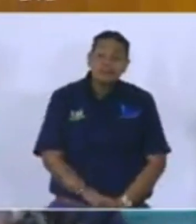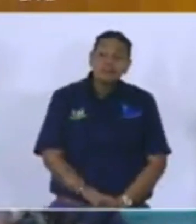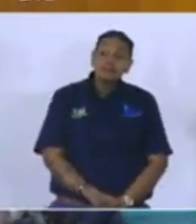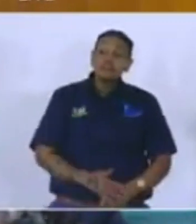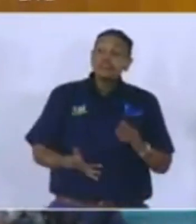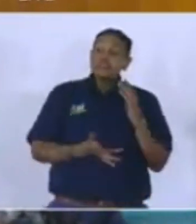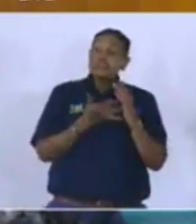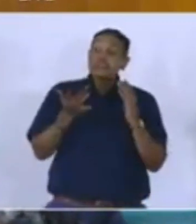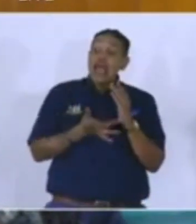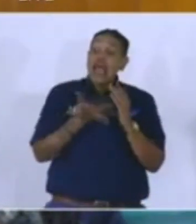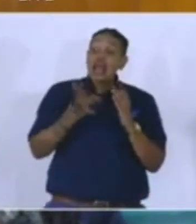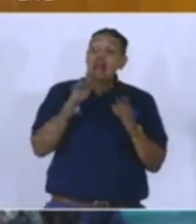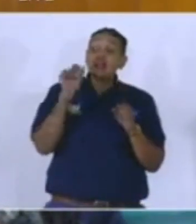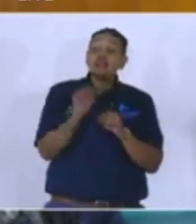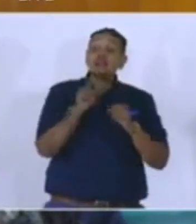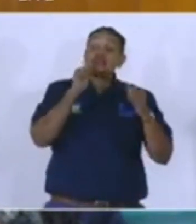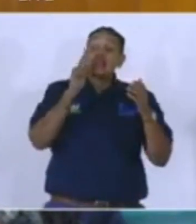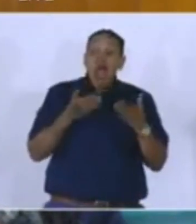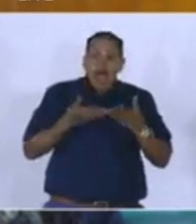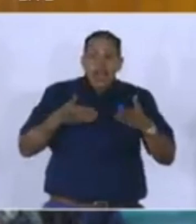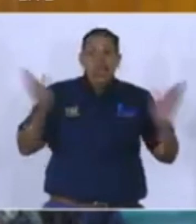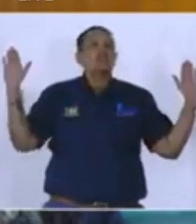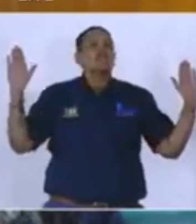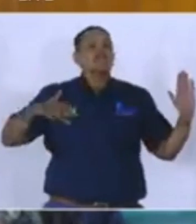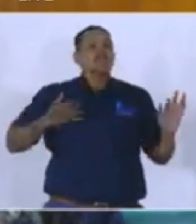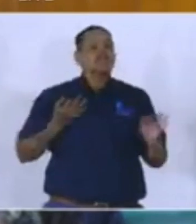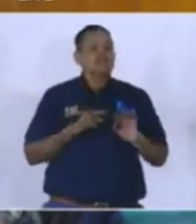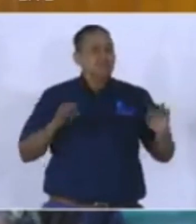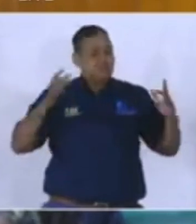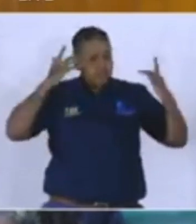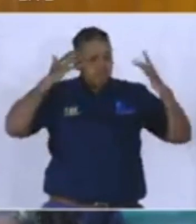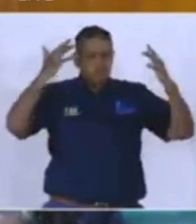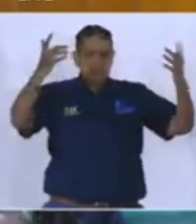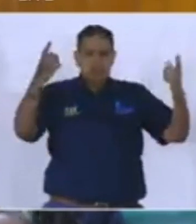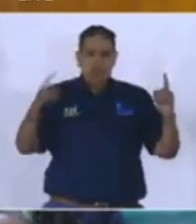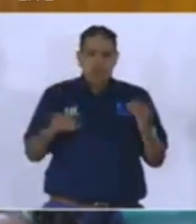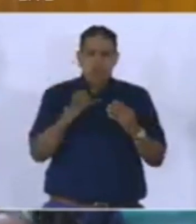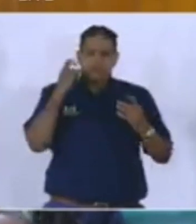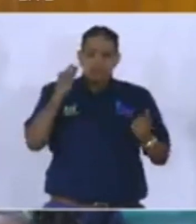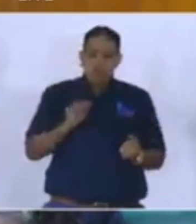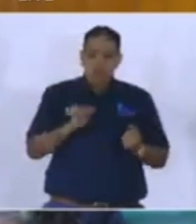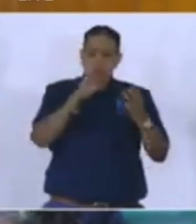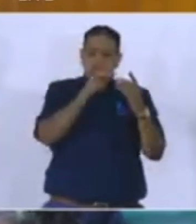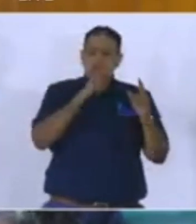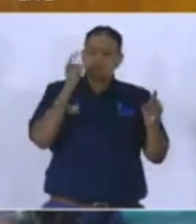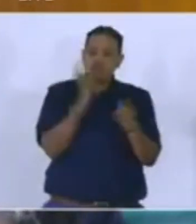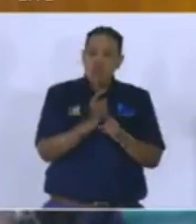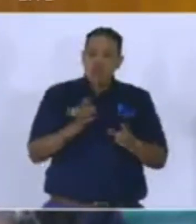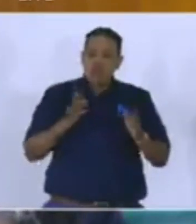Technology is a liberating tool if you approach it the right way.